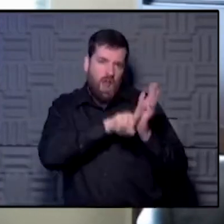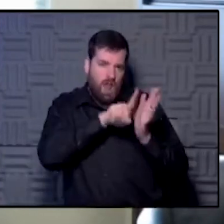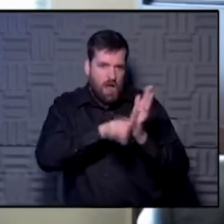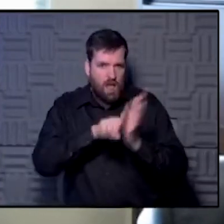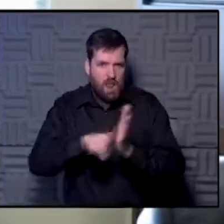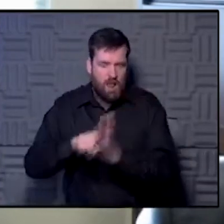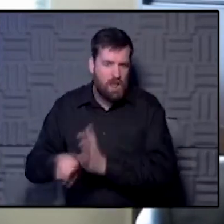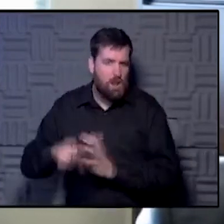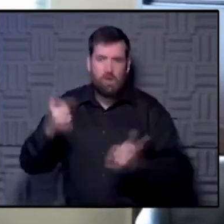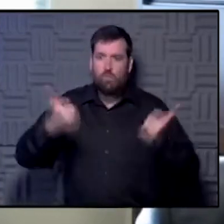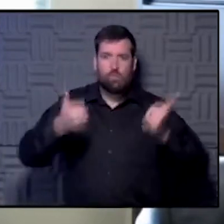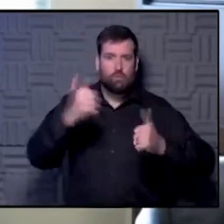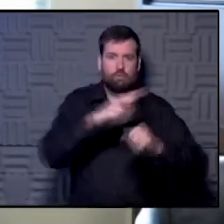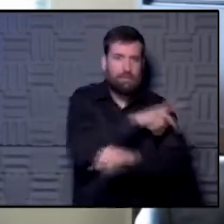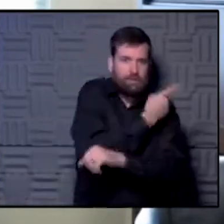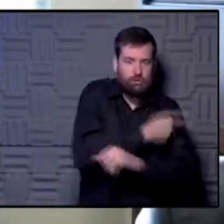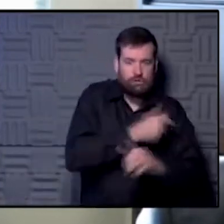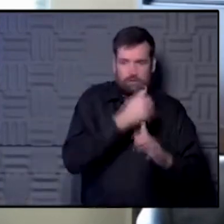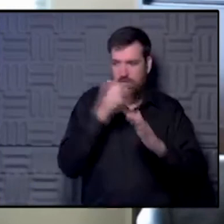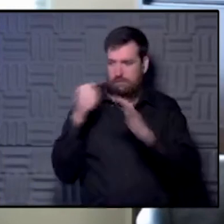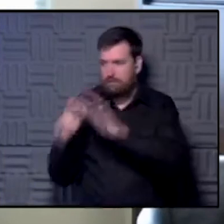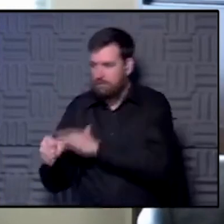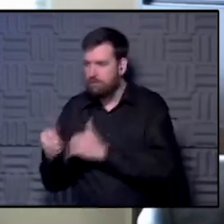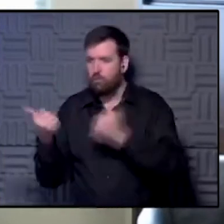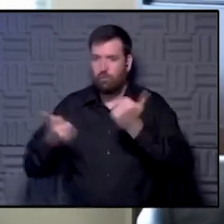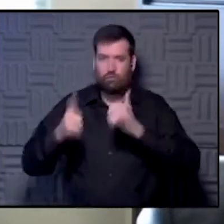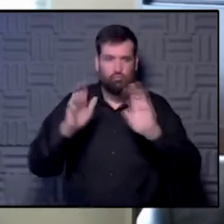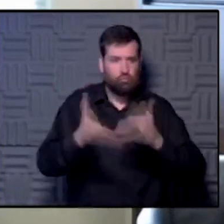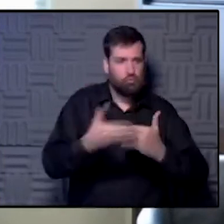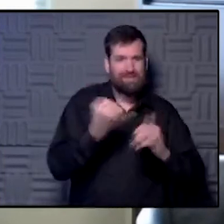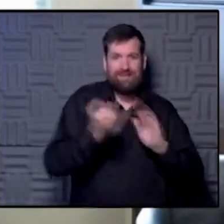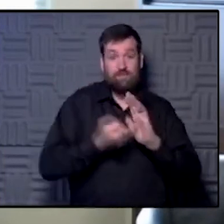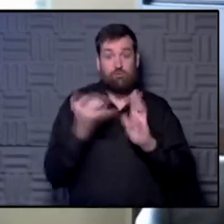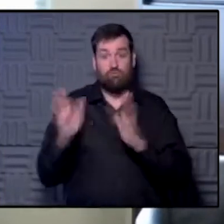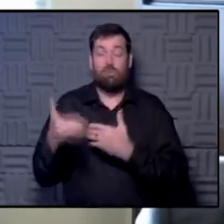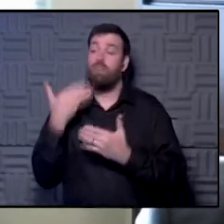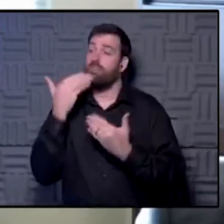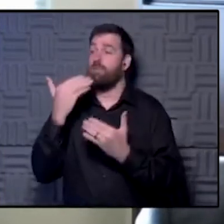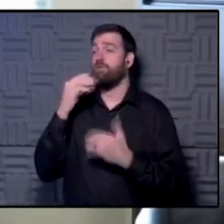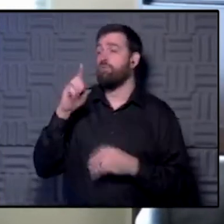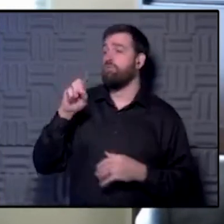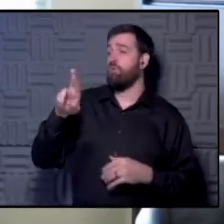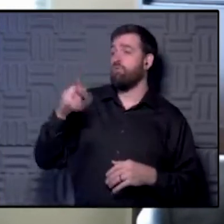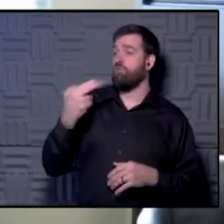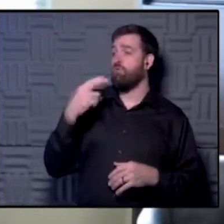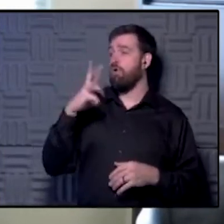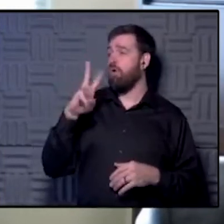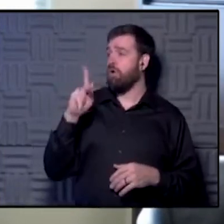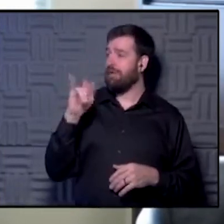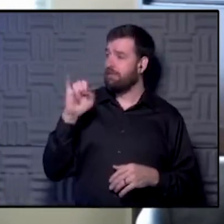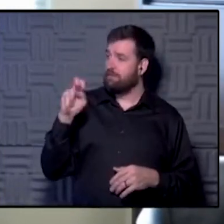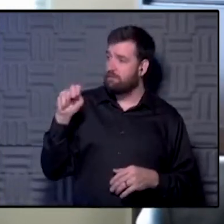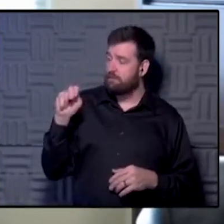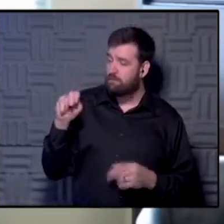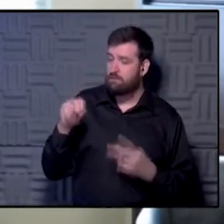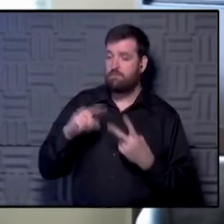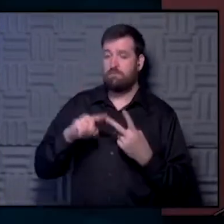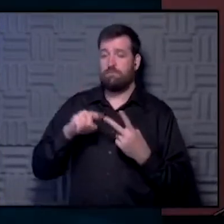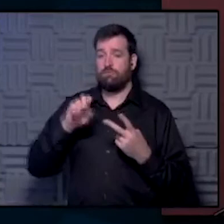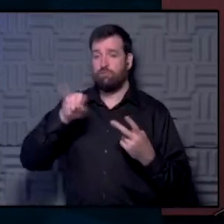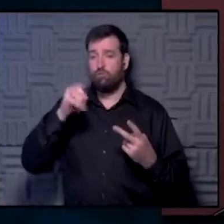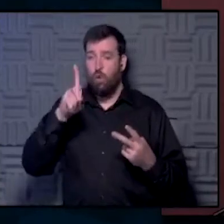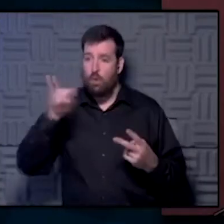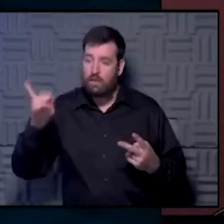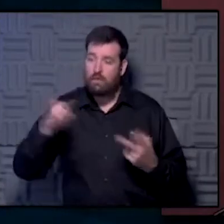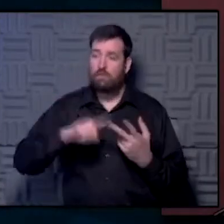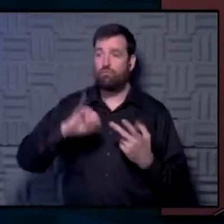which patients to put into which isolation rooms. So again, thank you to Dr. Hawkinson, Jill, and Jodi for making this possible for all of our